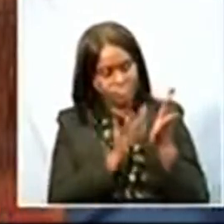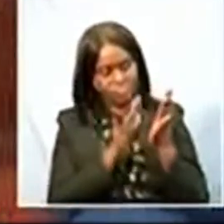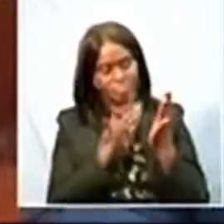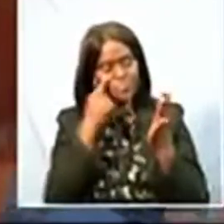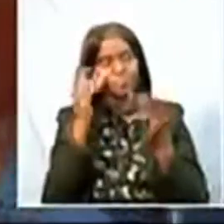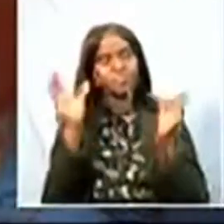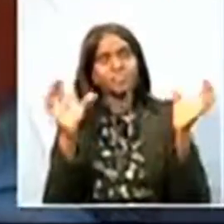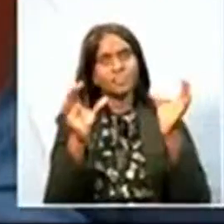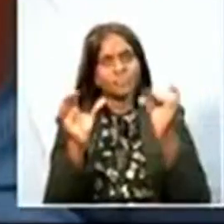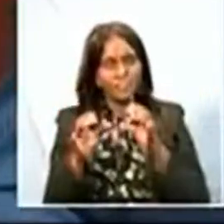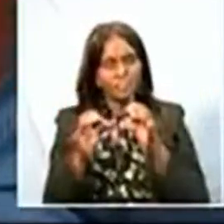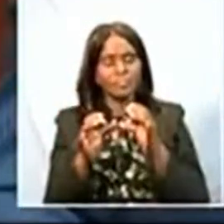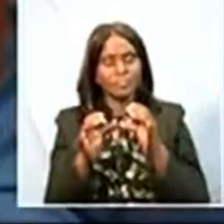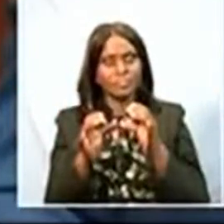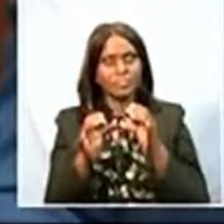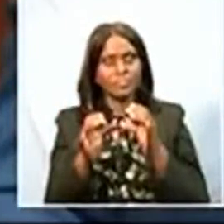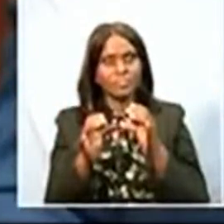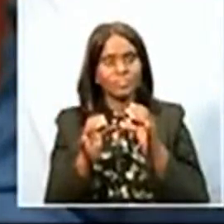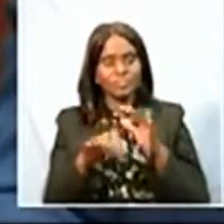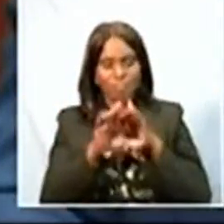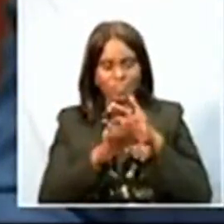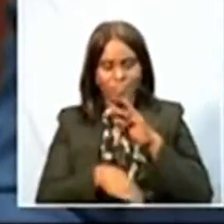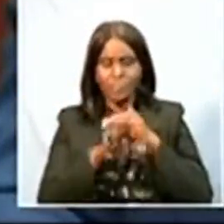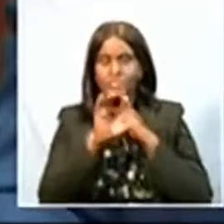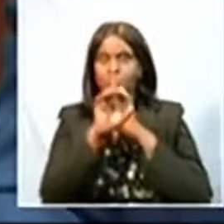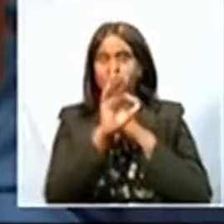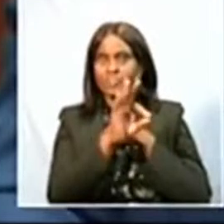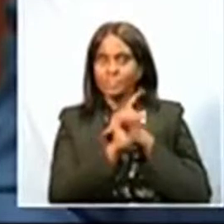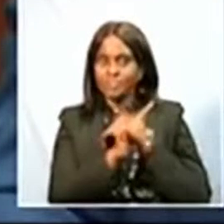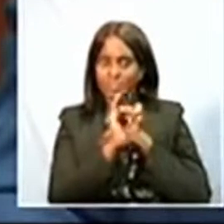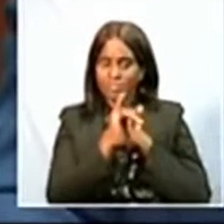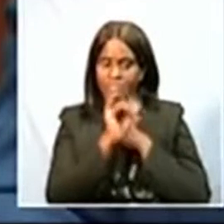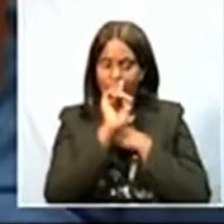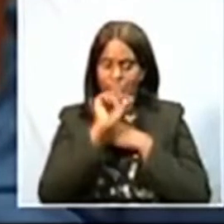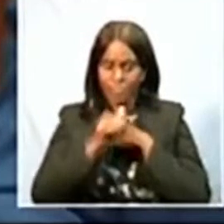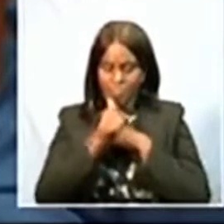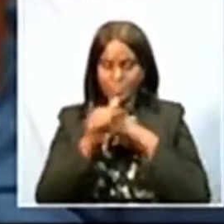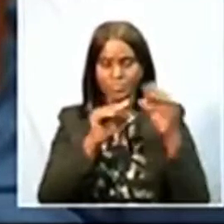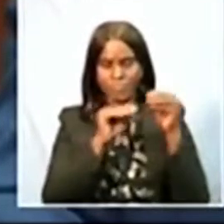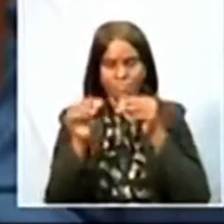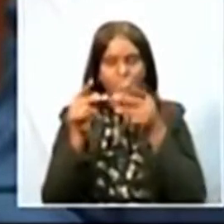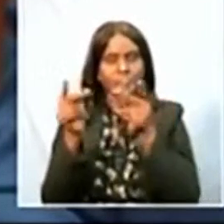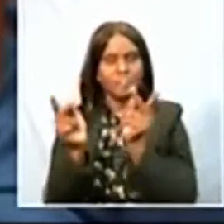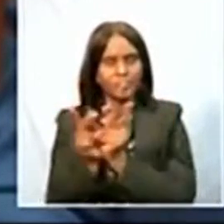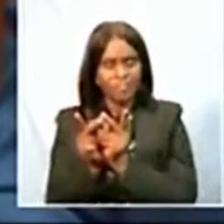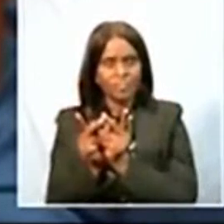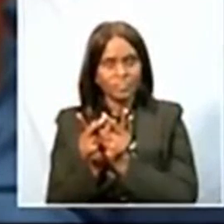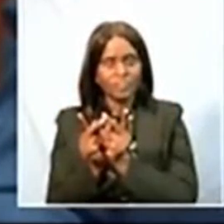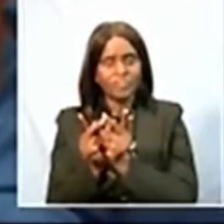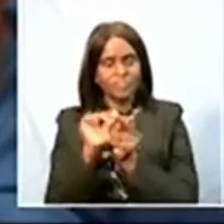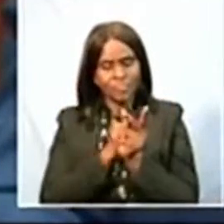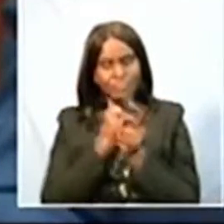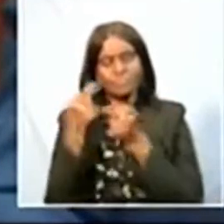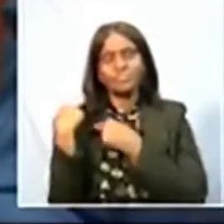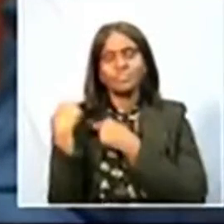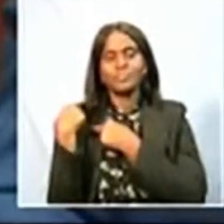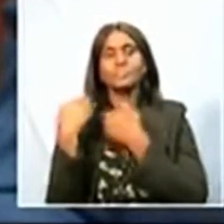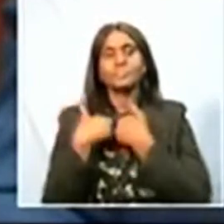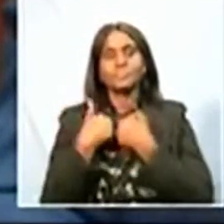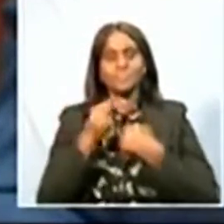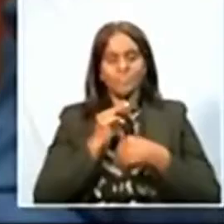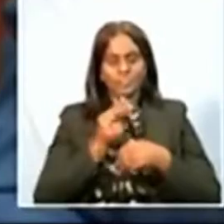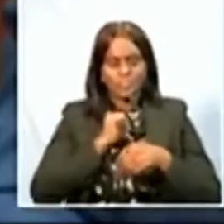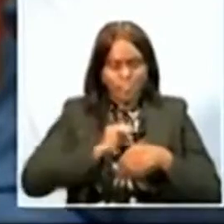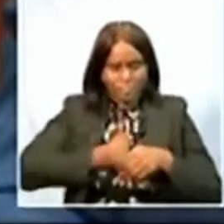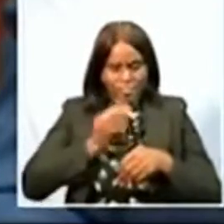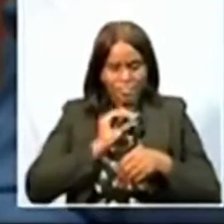for the council, under CDF, of course, we take position. We take responsibility as